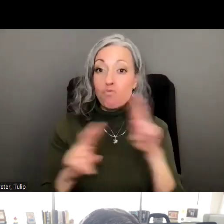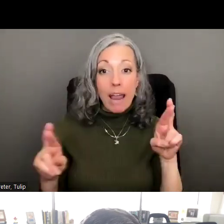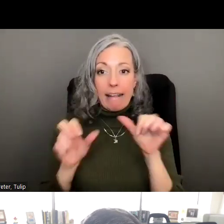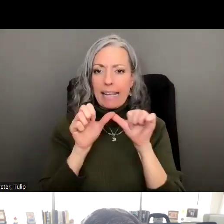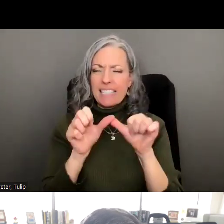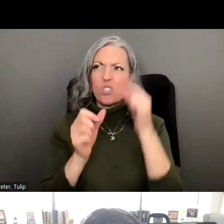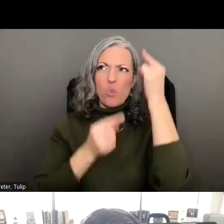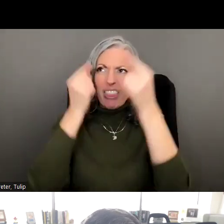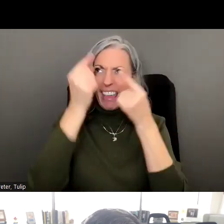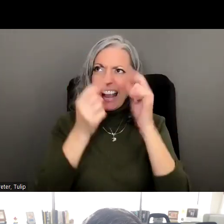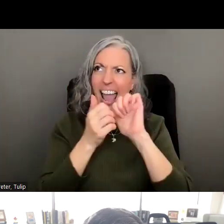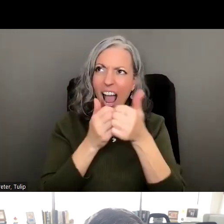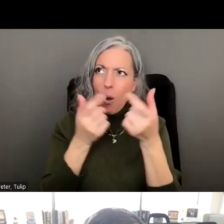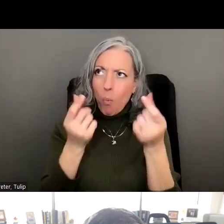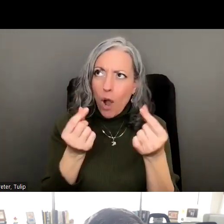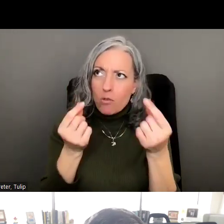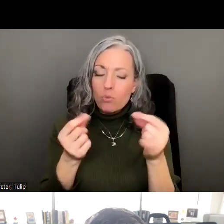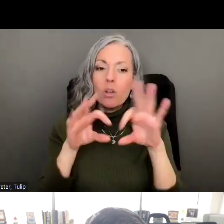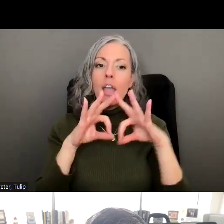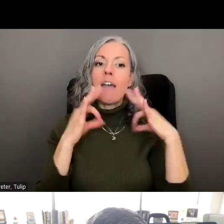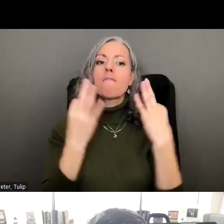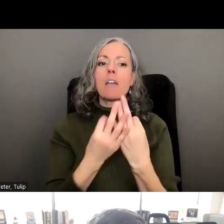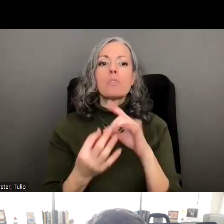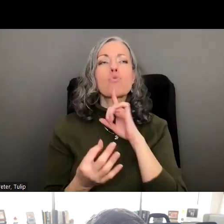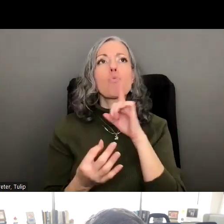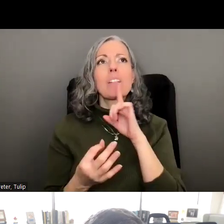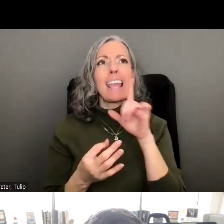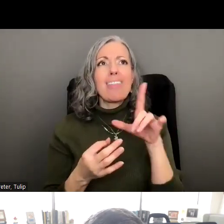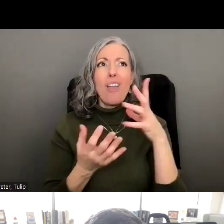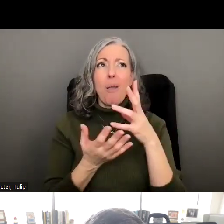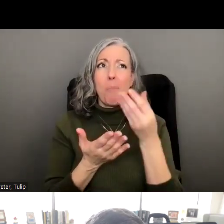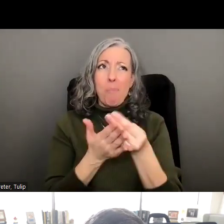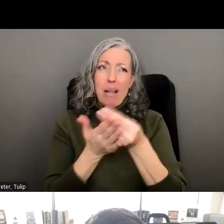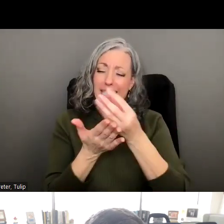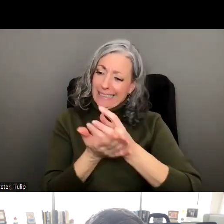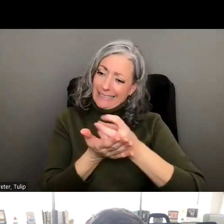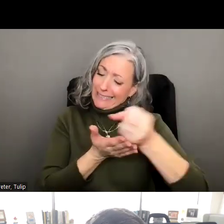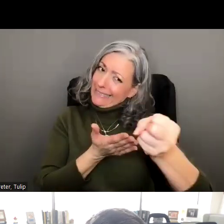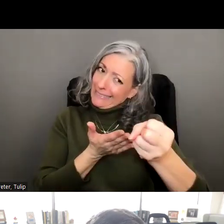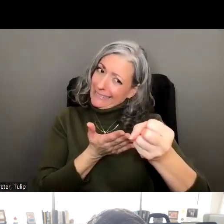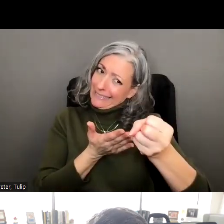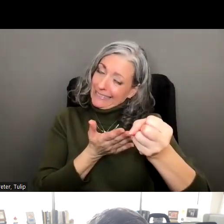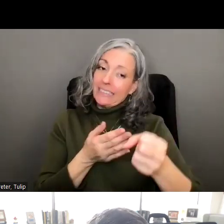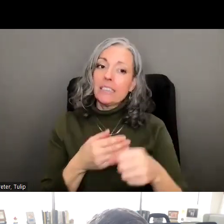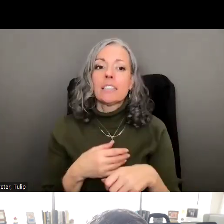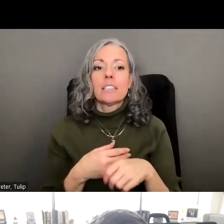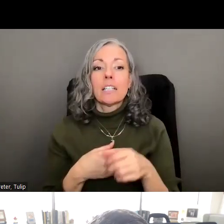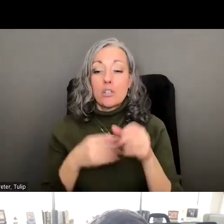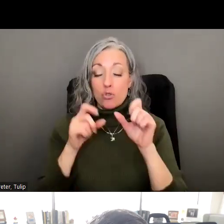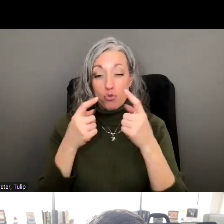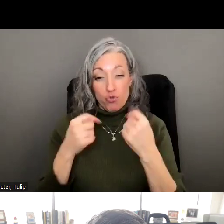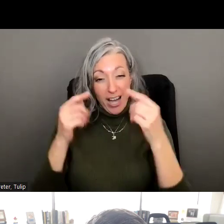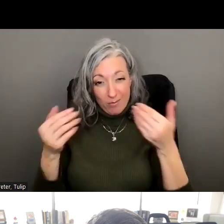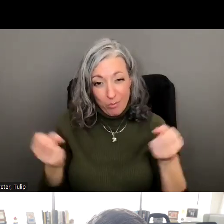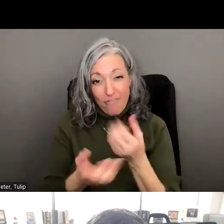consider. And families are exhausting their limited financial resources when it comes to providing